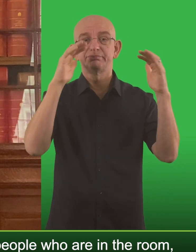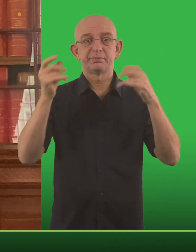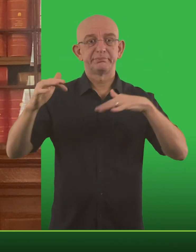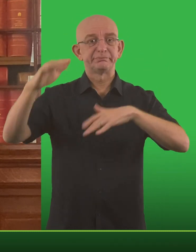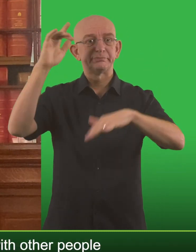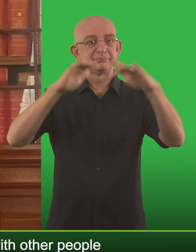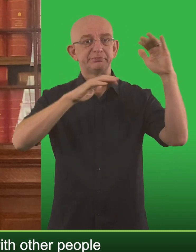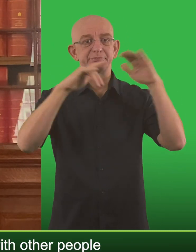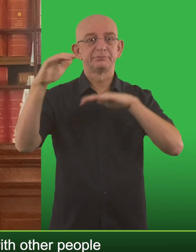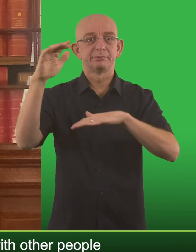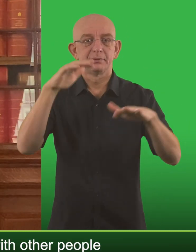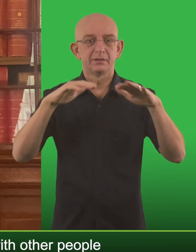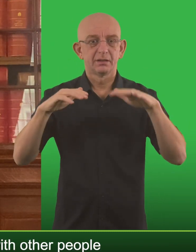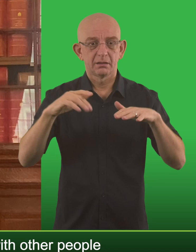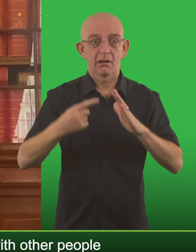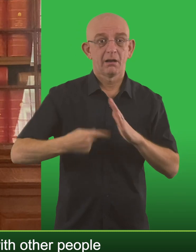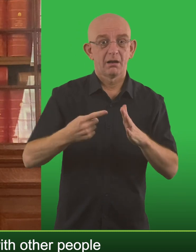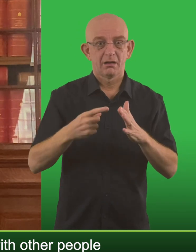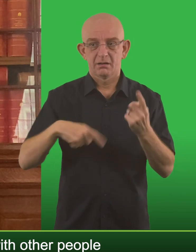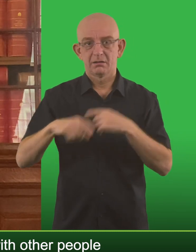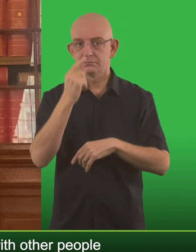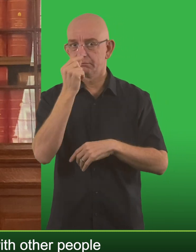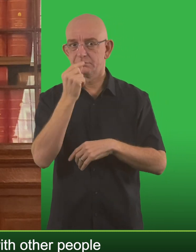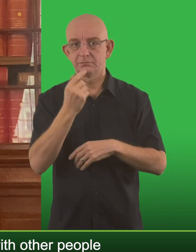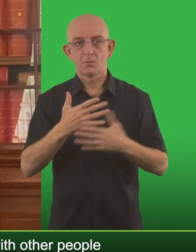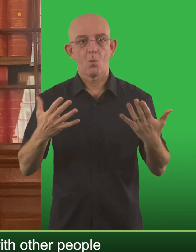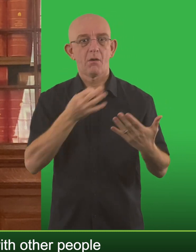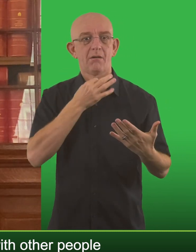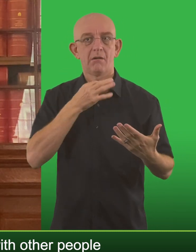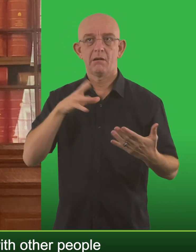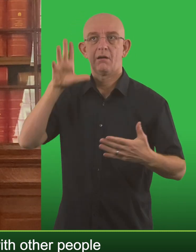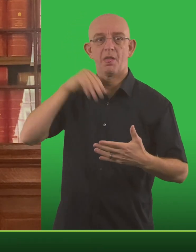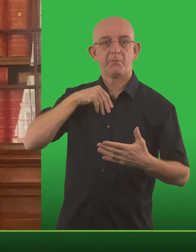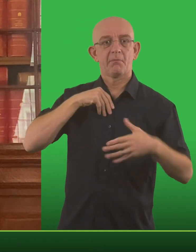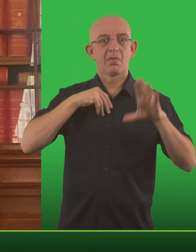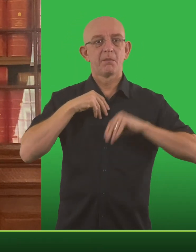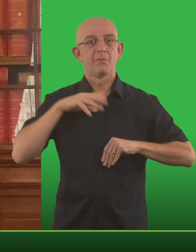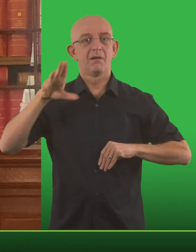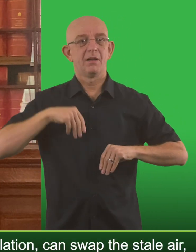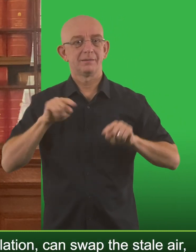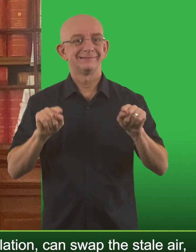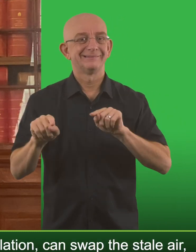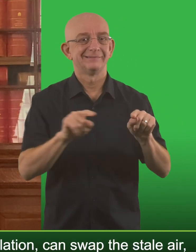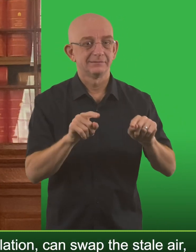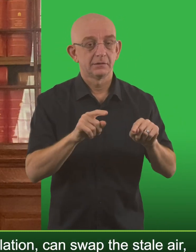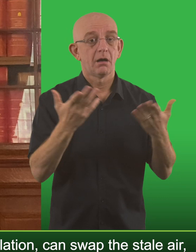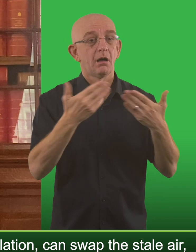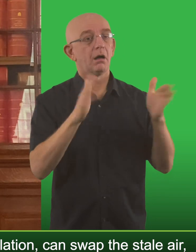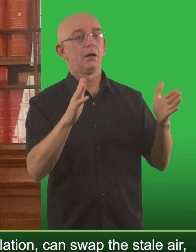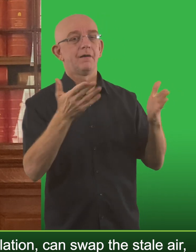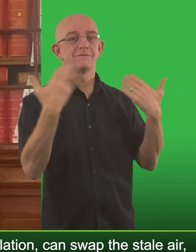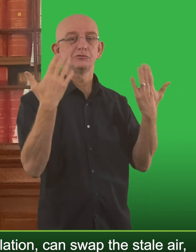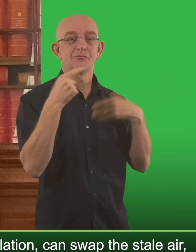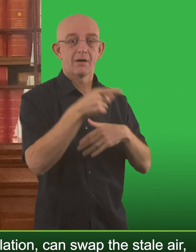air. Spending a long time indoors with other people increases your risk of being infected in this way. Fresh air, through natural